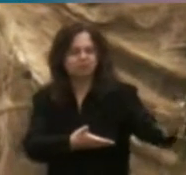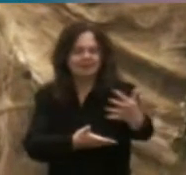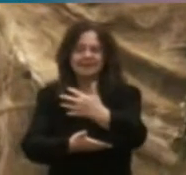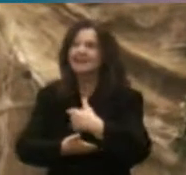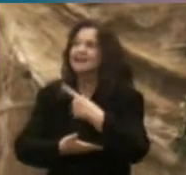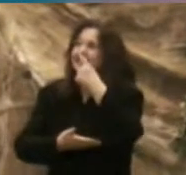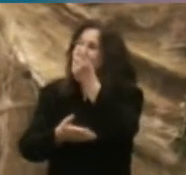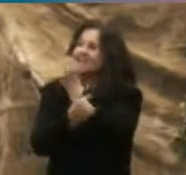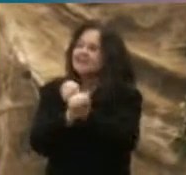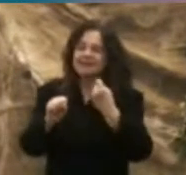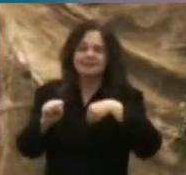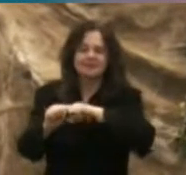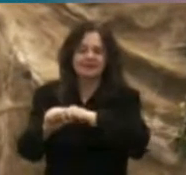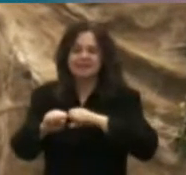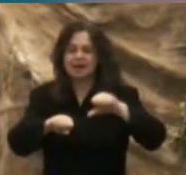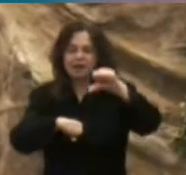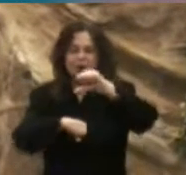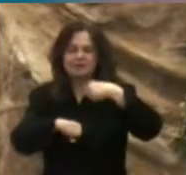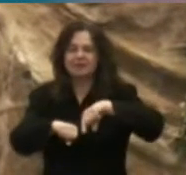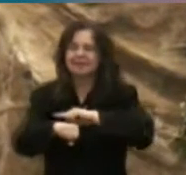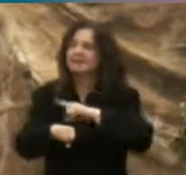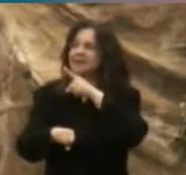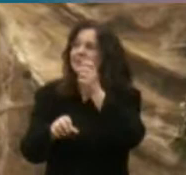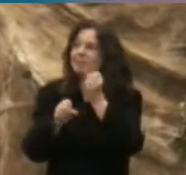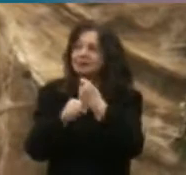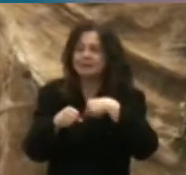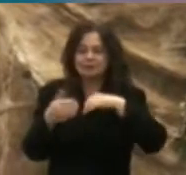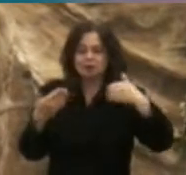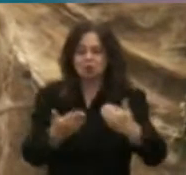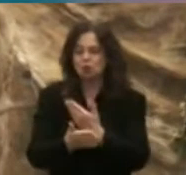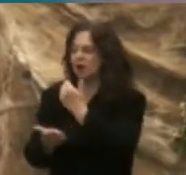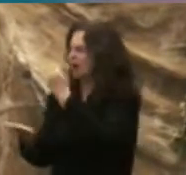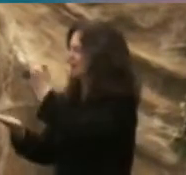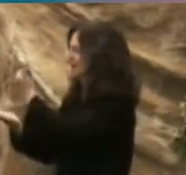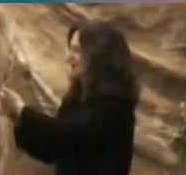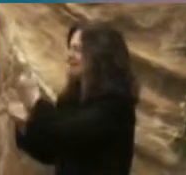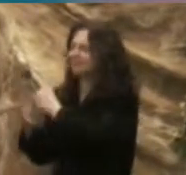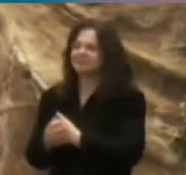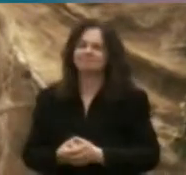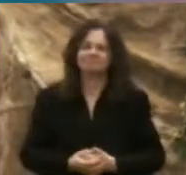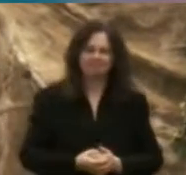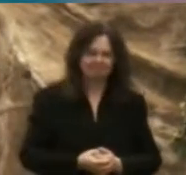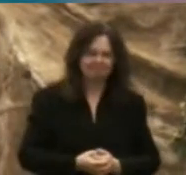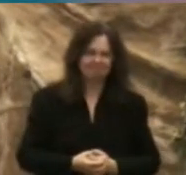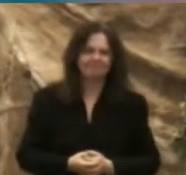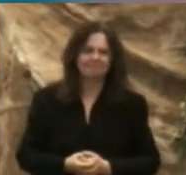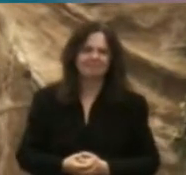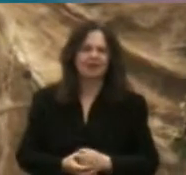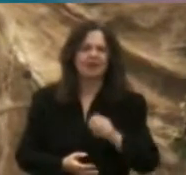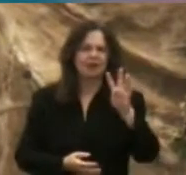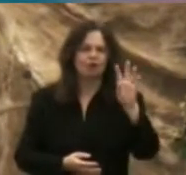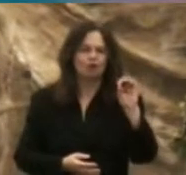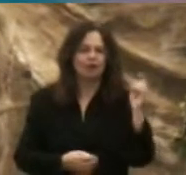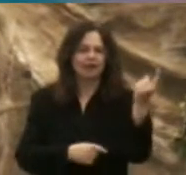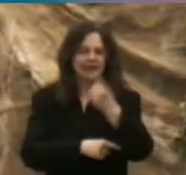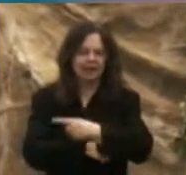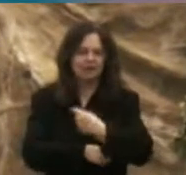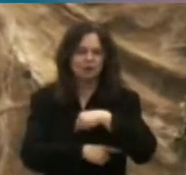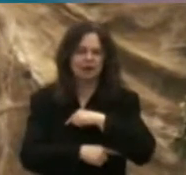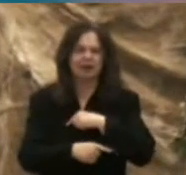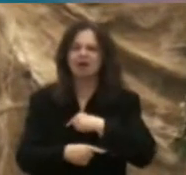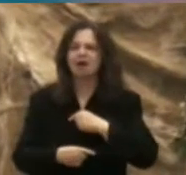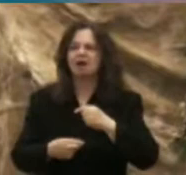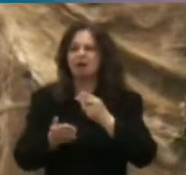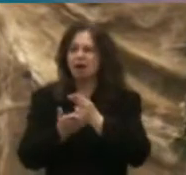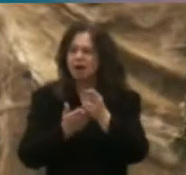us, anoint us, and make us new. Amen. In these 40 days, let us be honest,